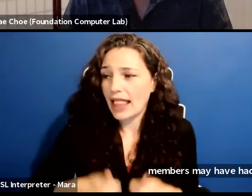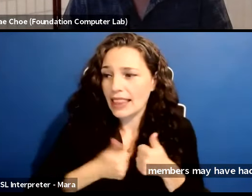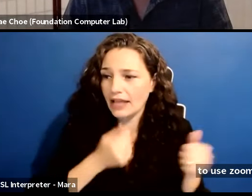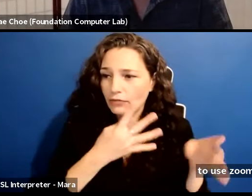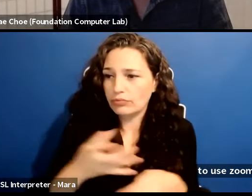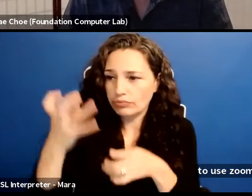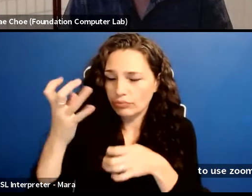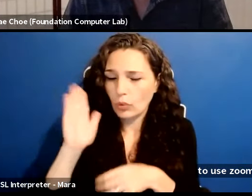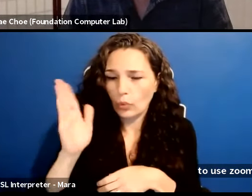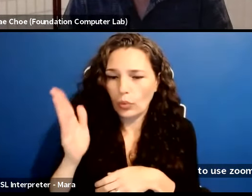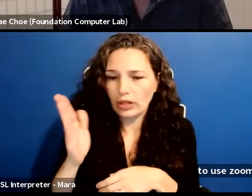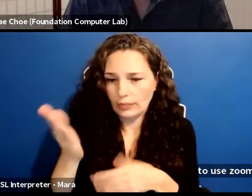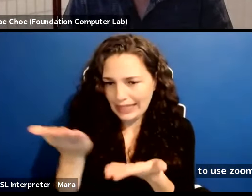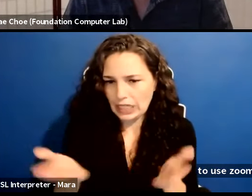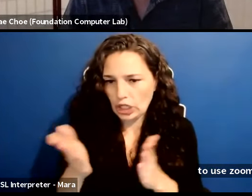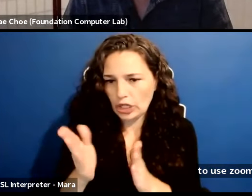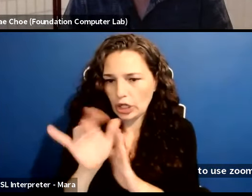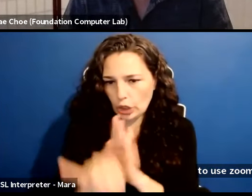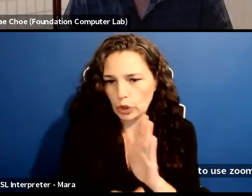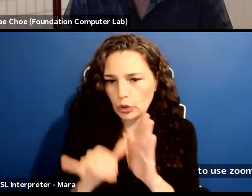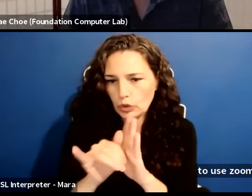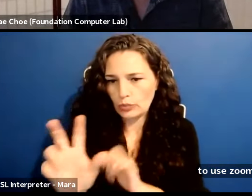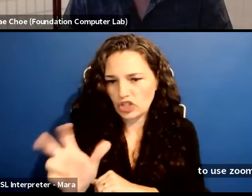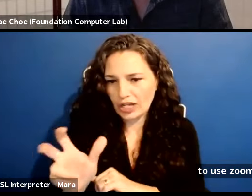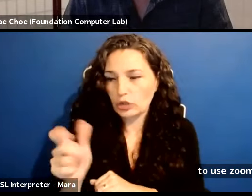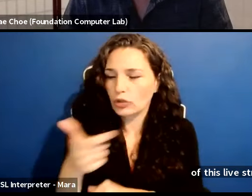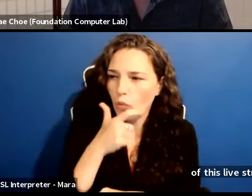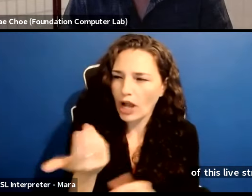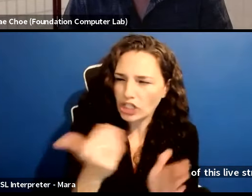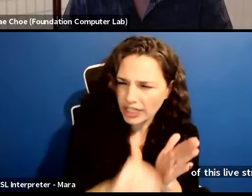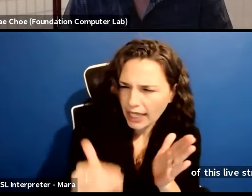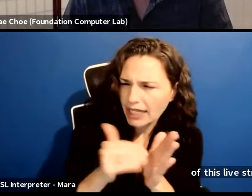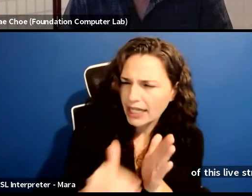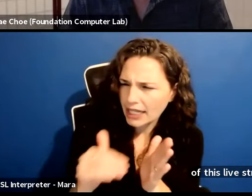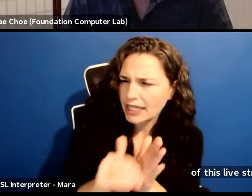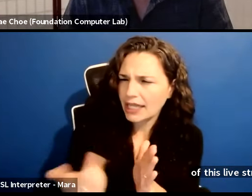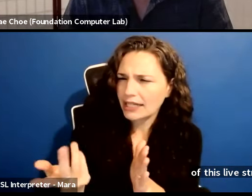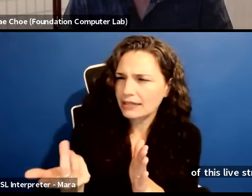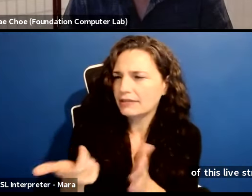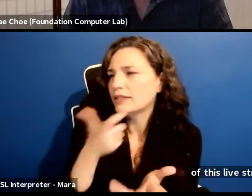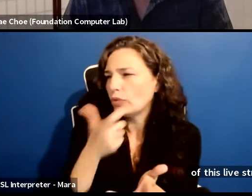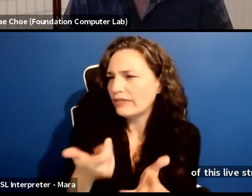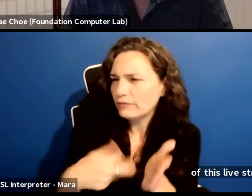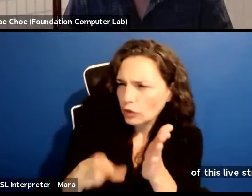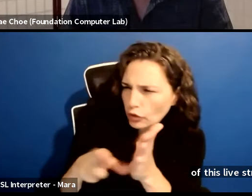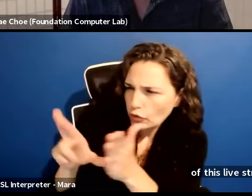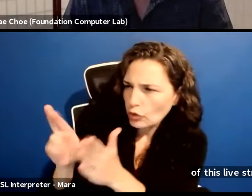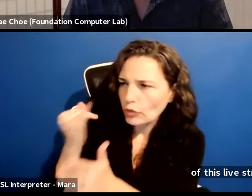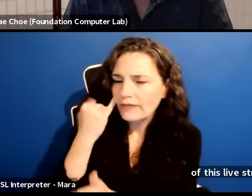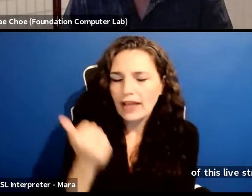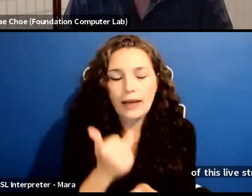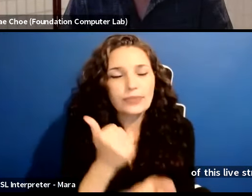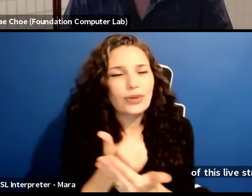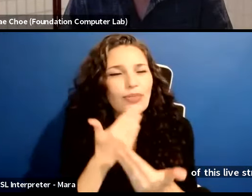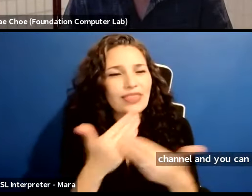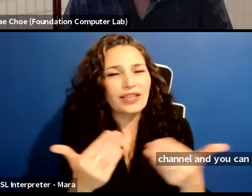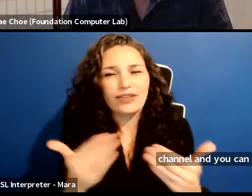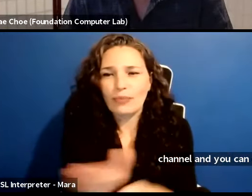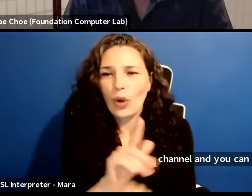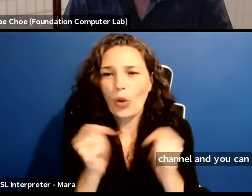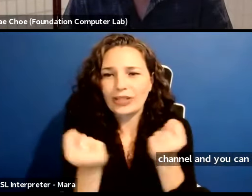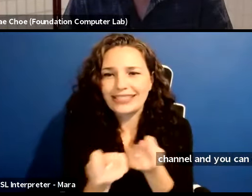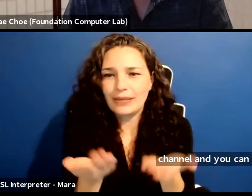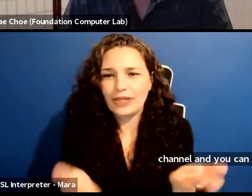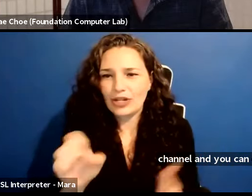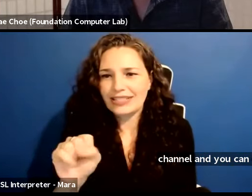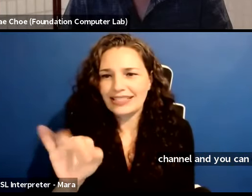on our YouTube channel, so you can come back to it again and again to review the material if that would be helpful. On behalf of the whole team here at SAG-AFTRA, we'd